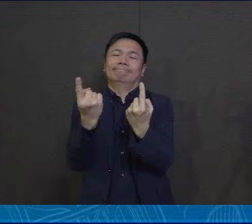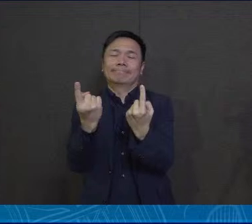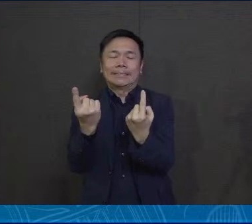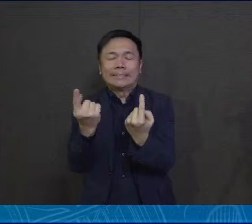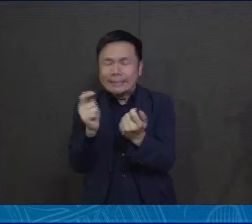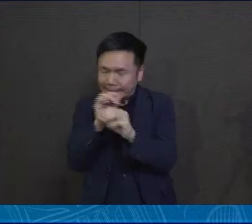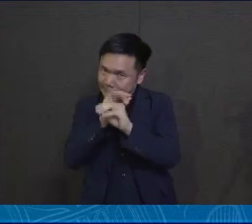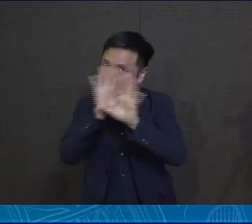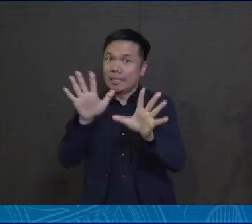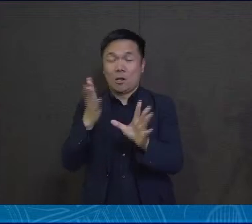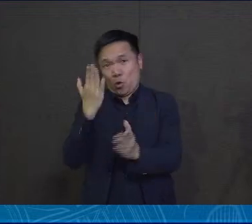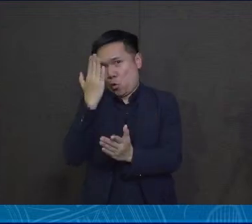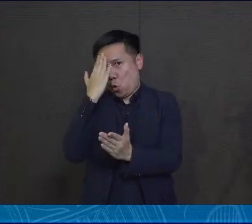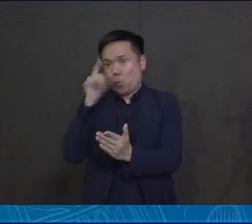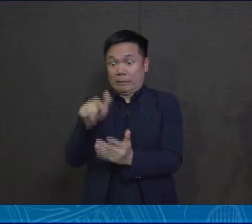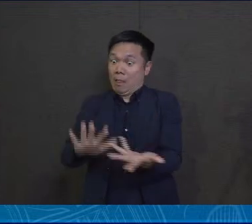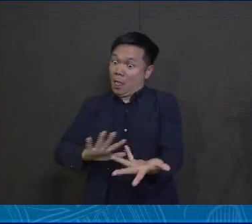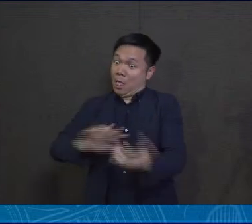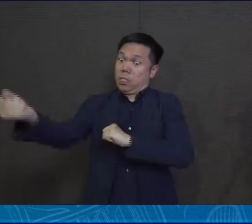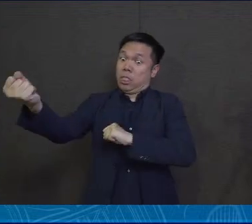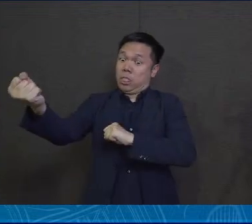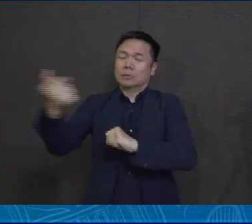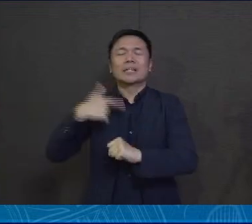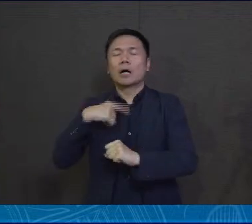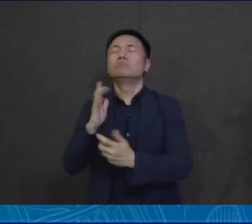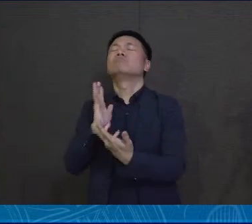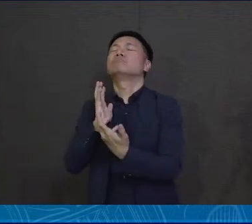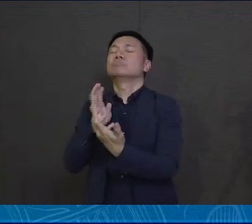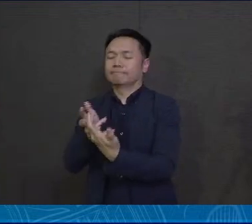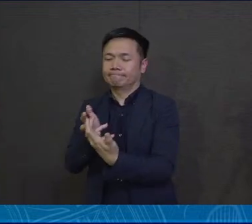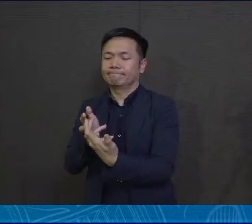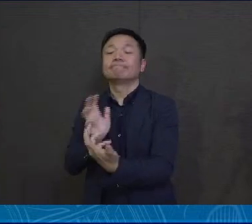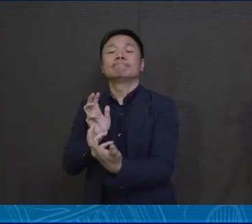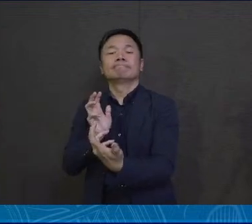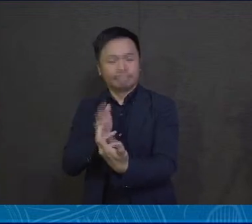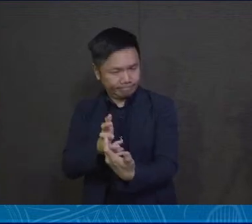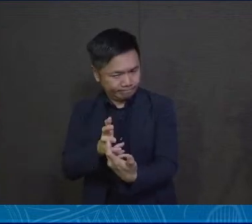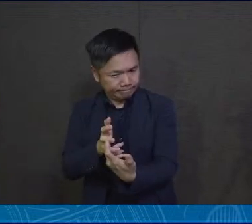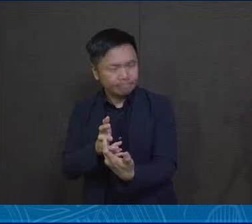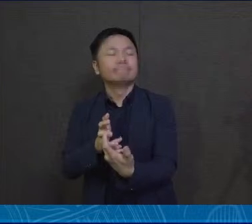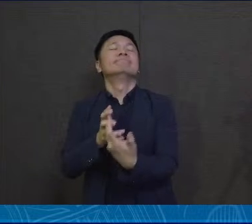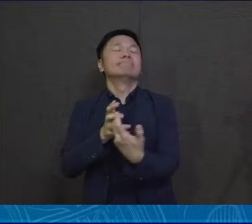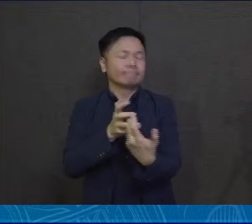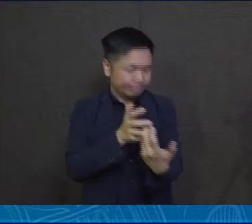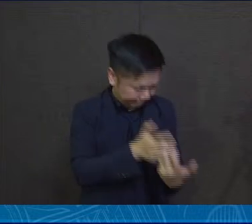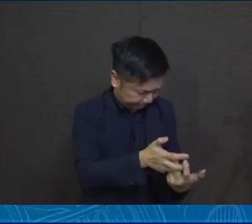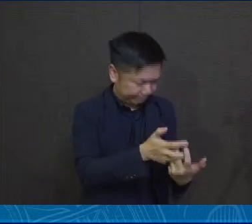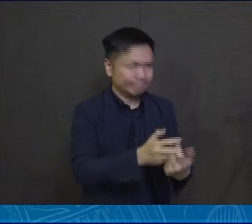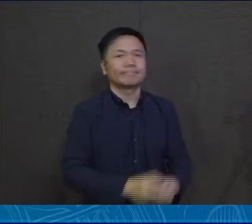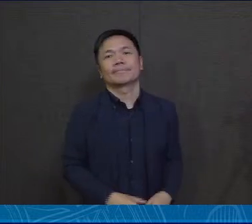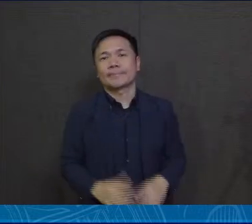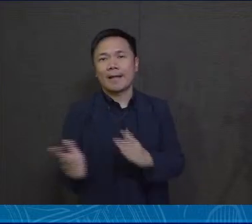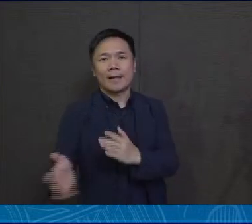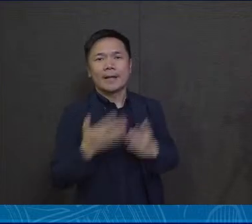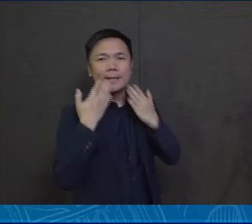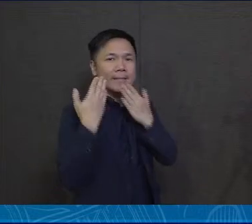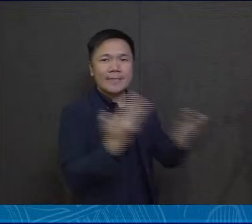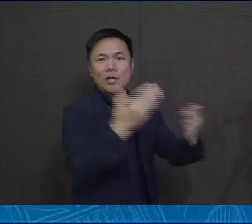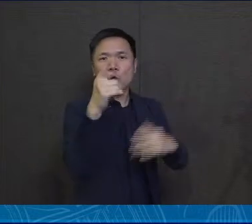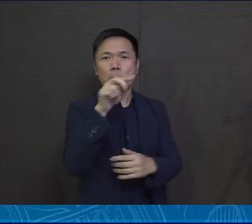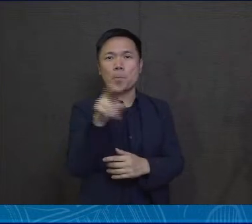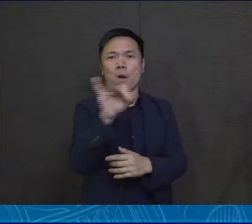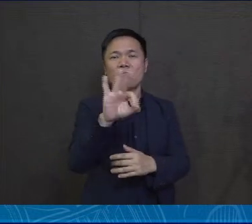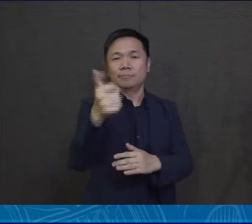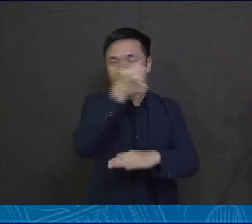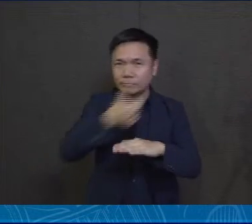chance of responding to crises and disasters effectively. Thank you. Thank you very much, Professor Chad. With that, ladies